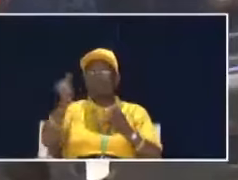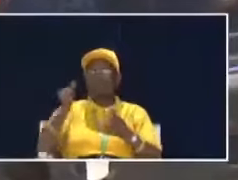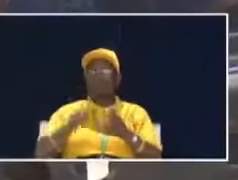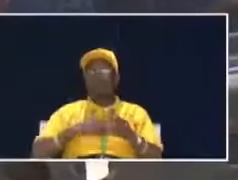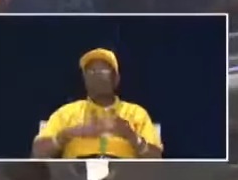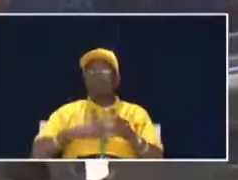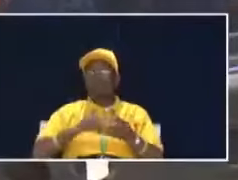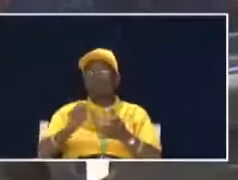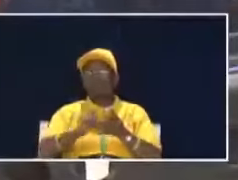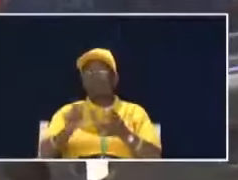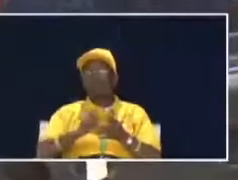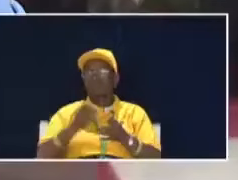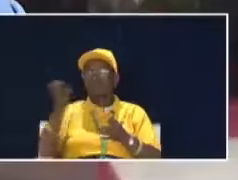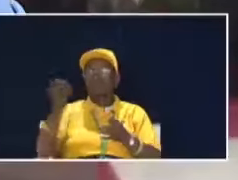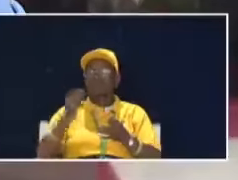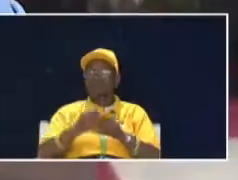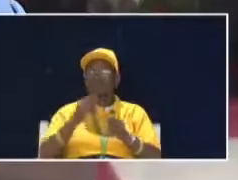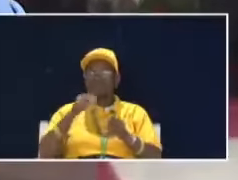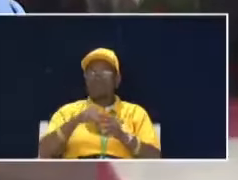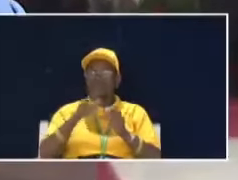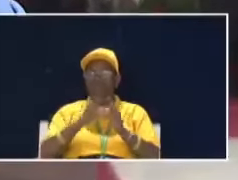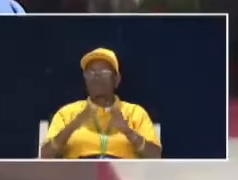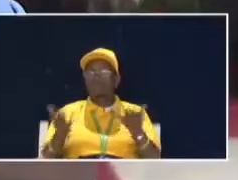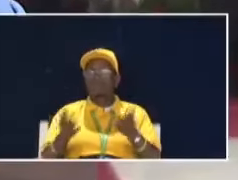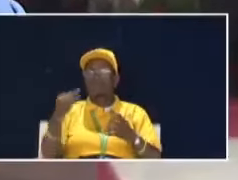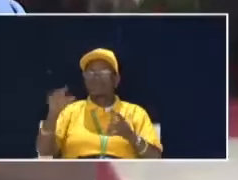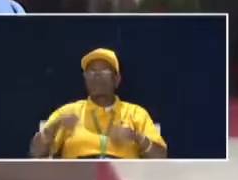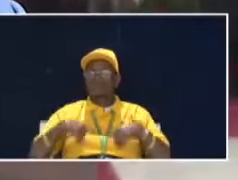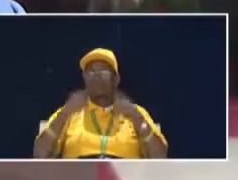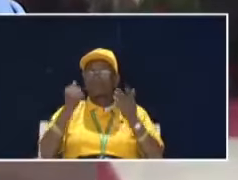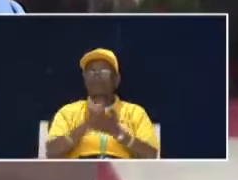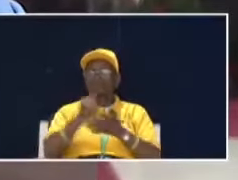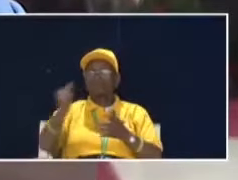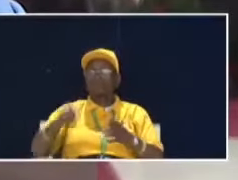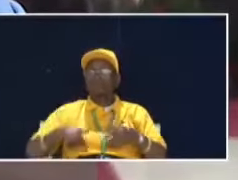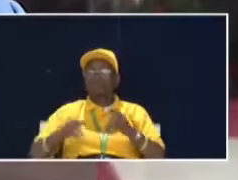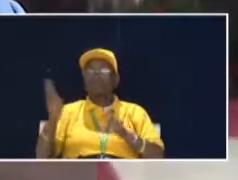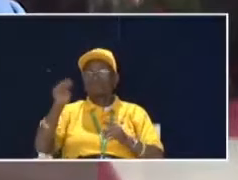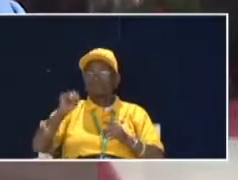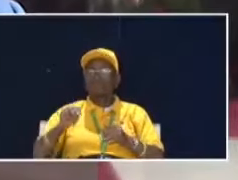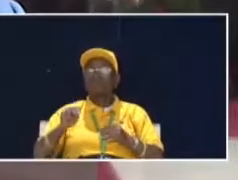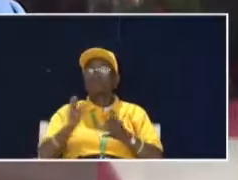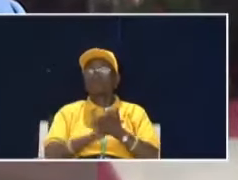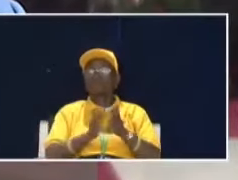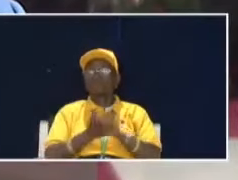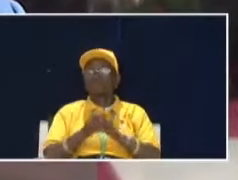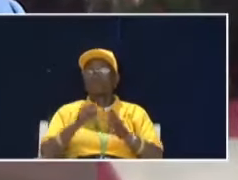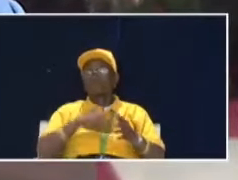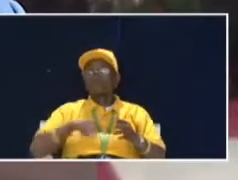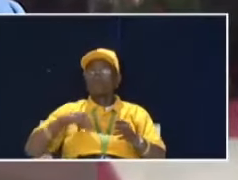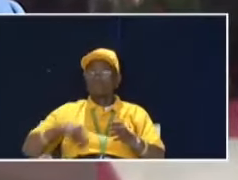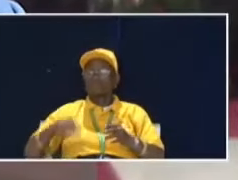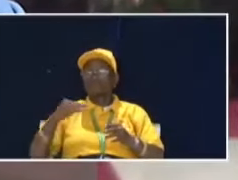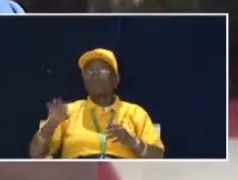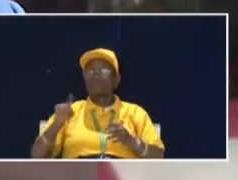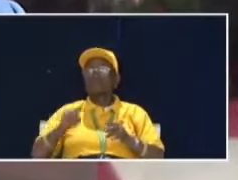Please write their names in the book of life. Let them become members of the family of